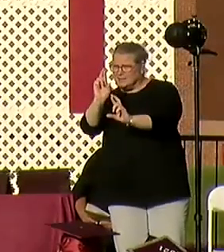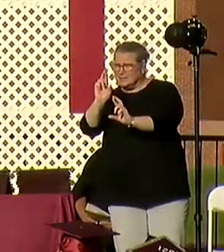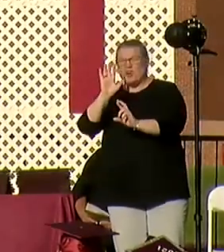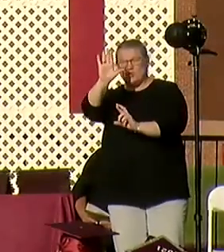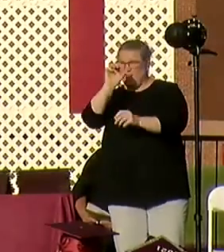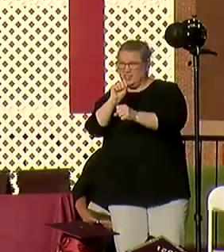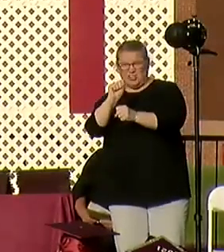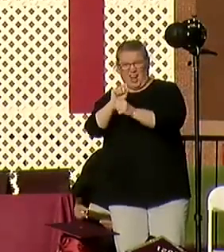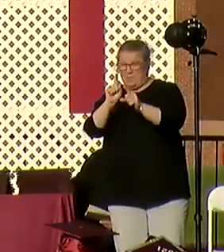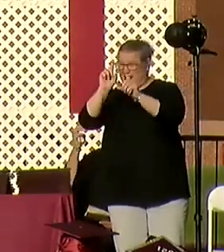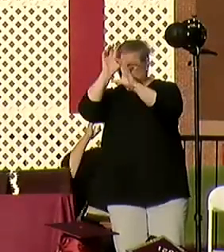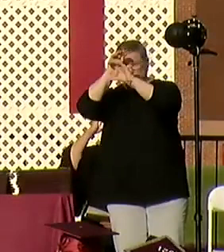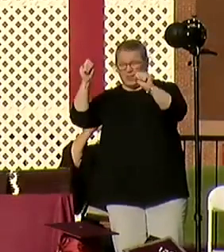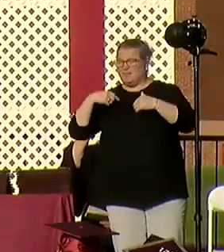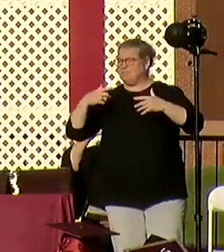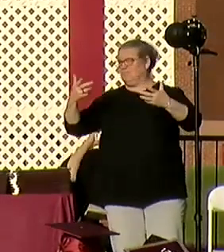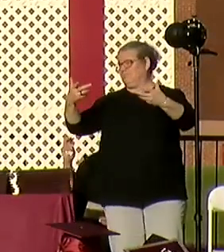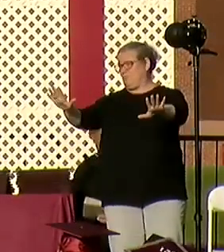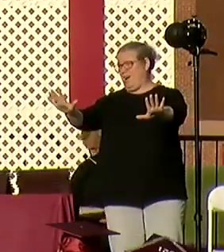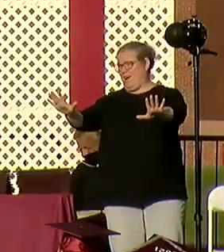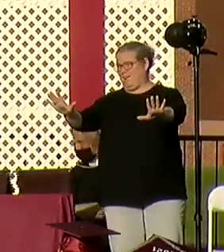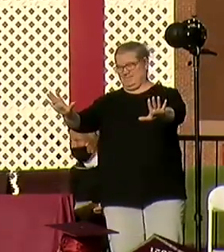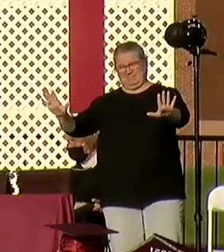your job as a superintendent of schools.